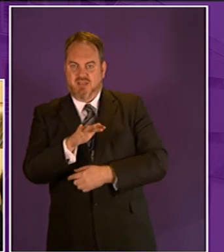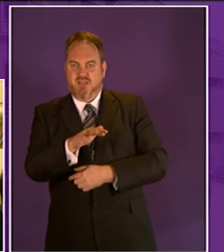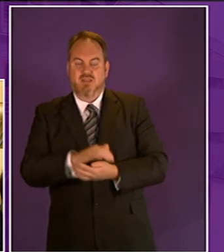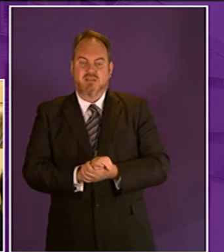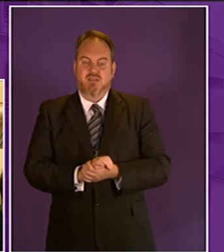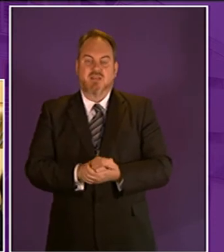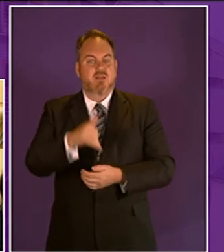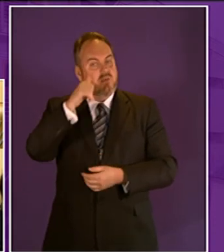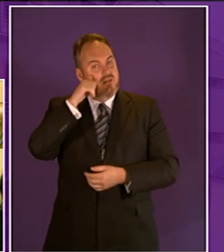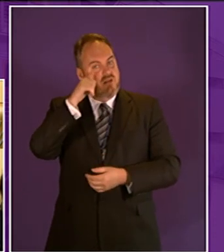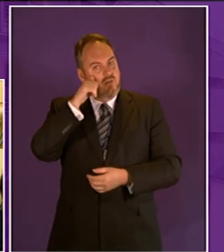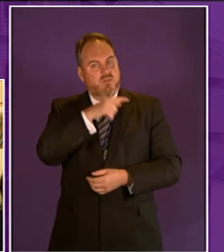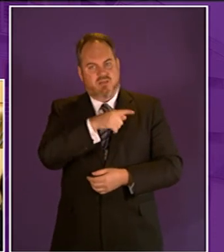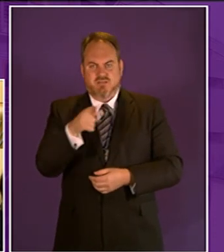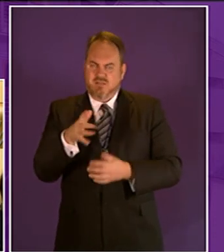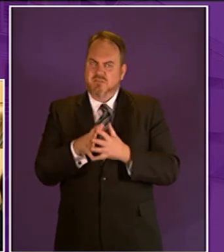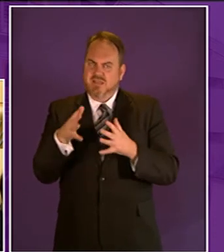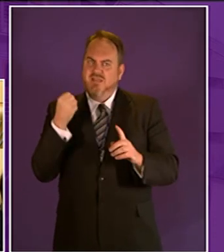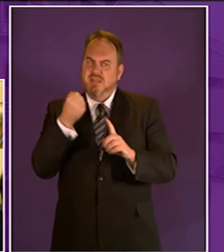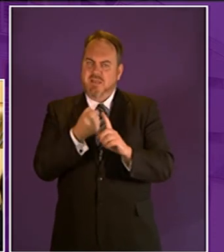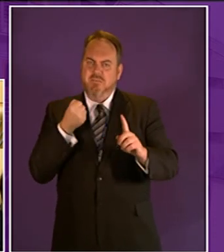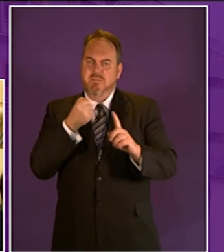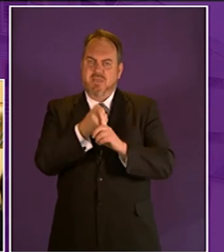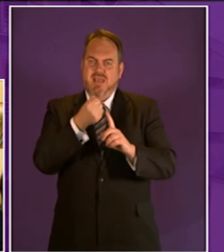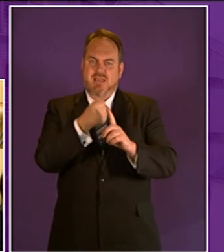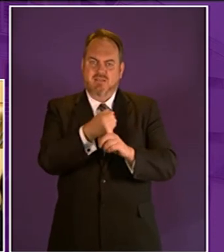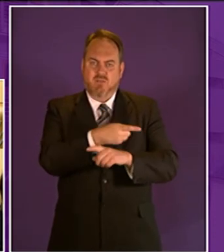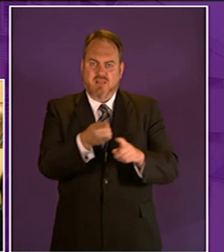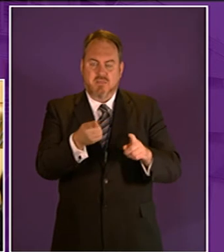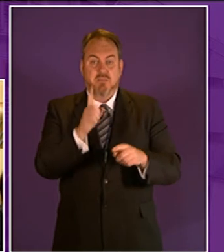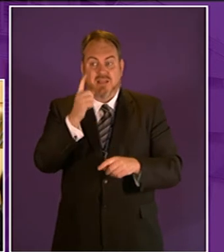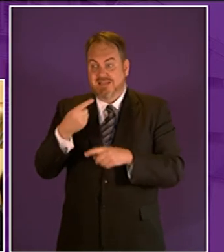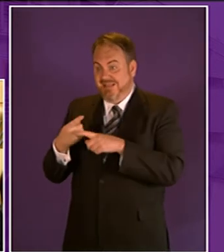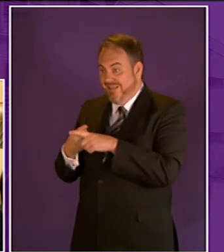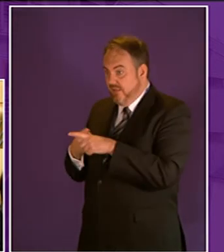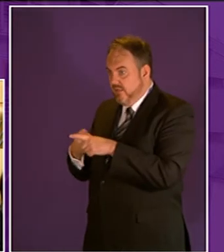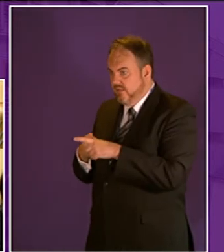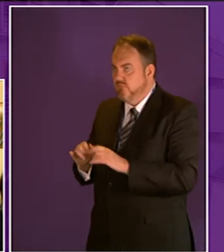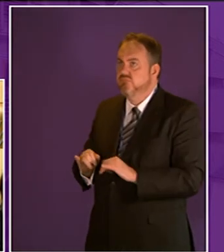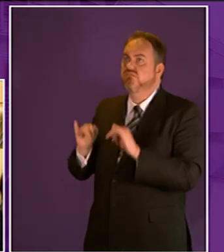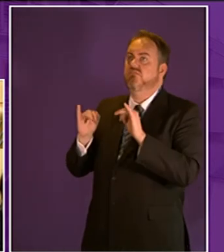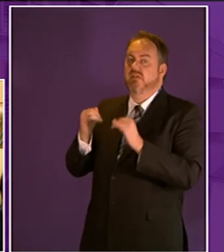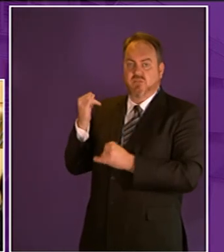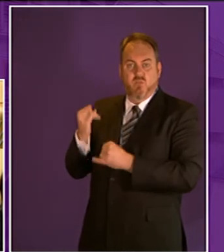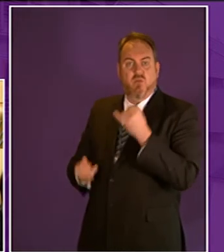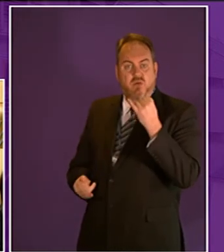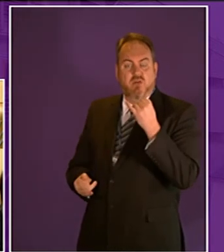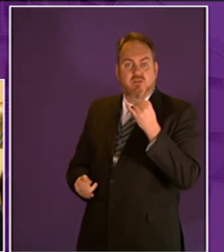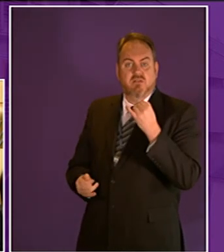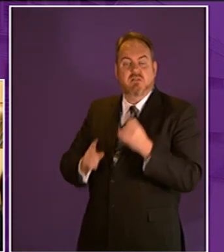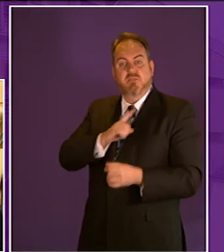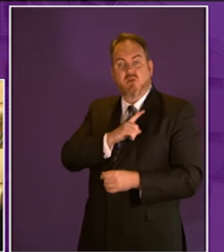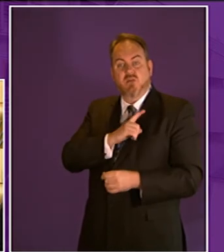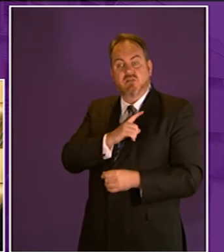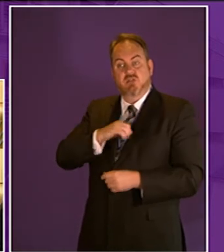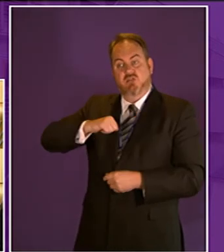that were impacted on, because I know that the impact on acute hospitals in England was very, very challenging indeed. Most of the impact